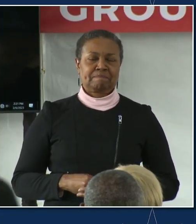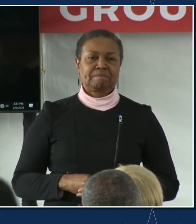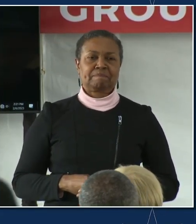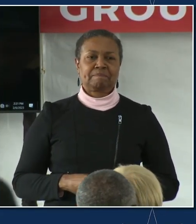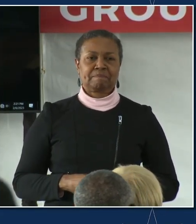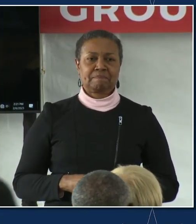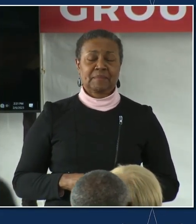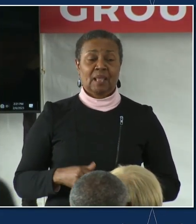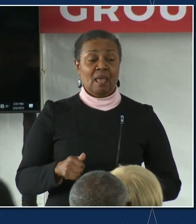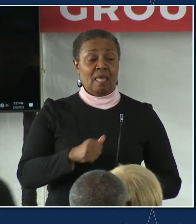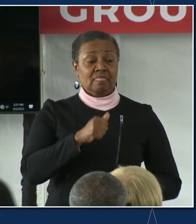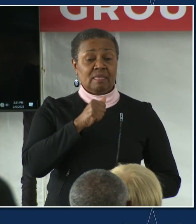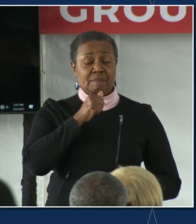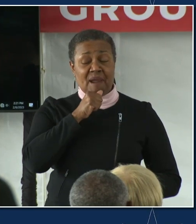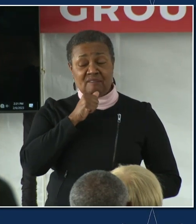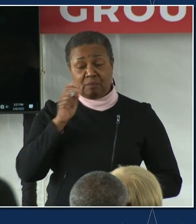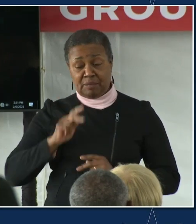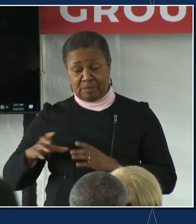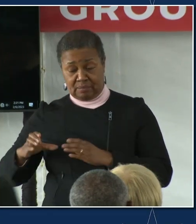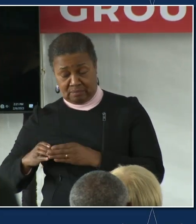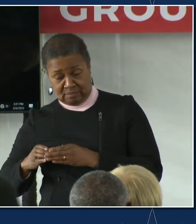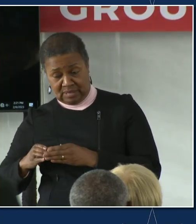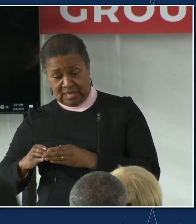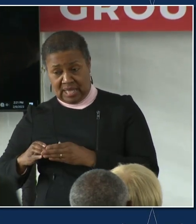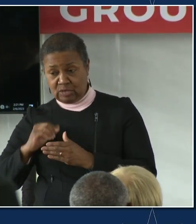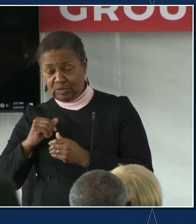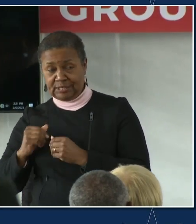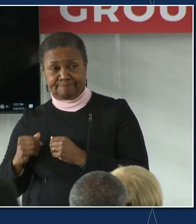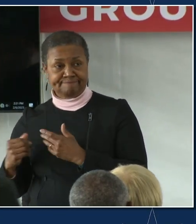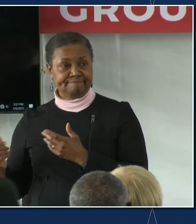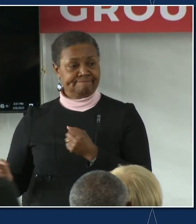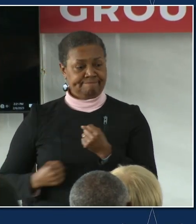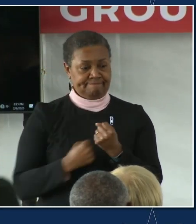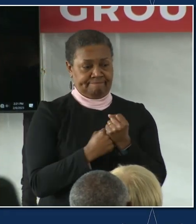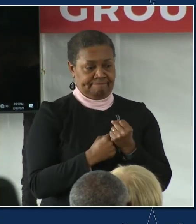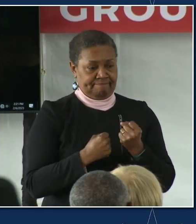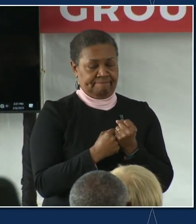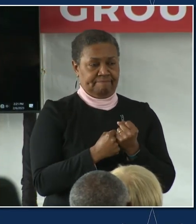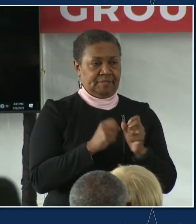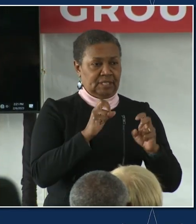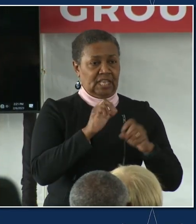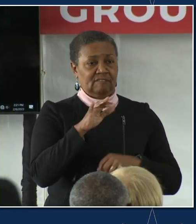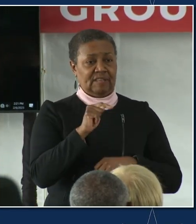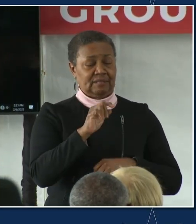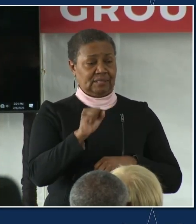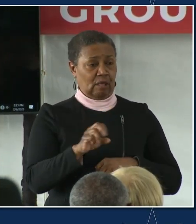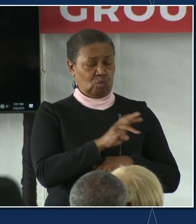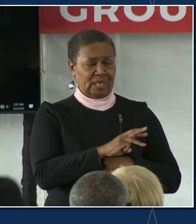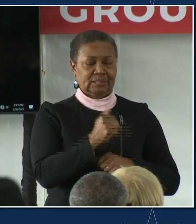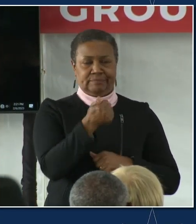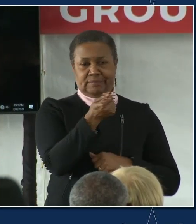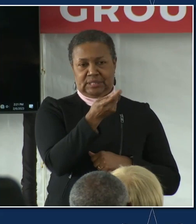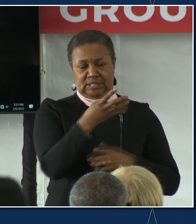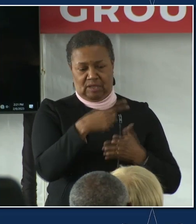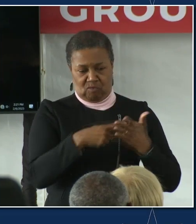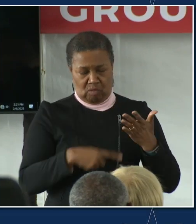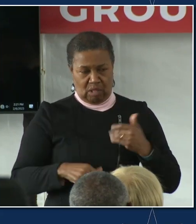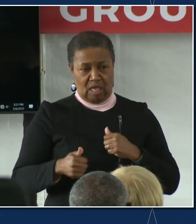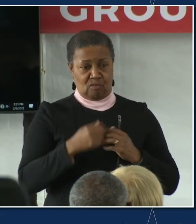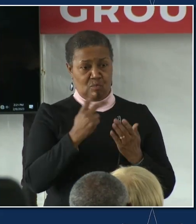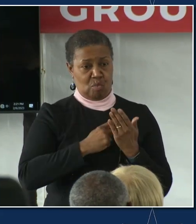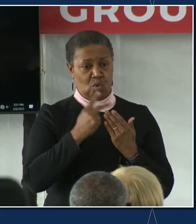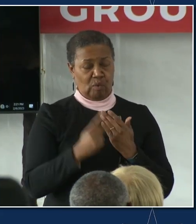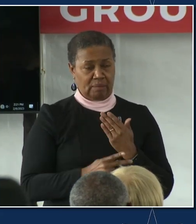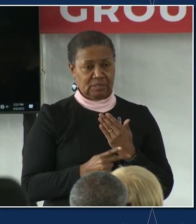The private sector, I have to tell you, has stepped up to support Invest Southwest and a number of our other